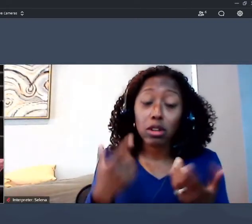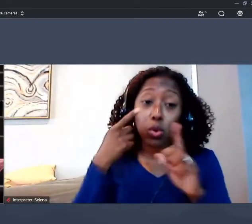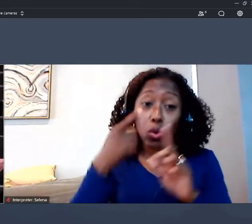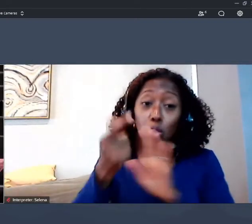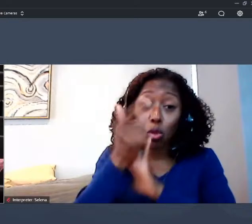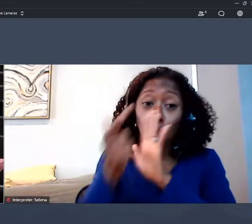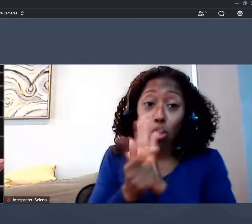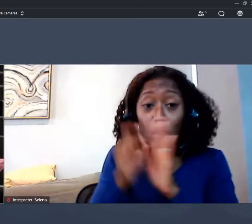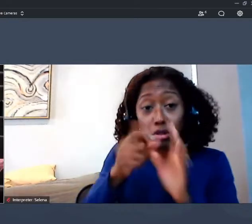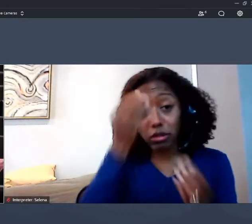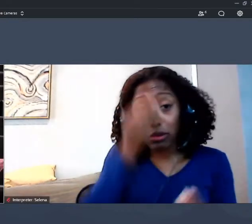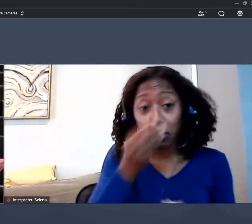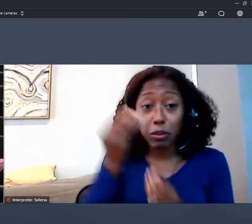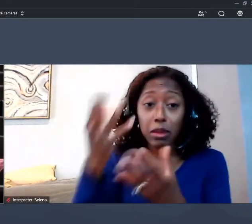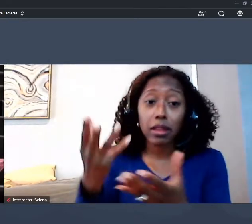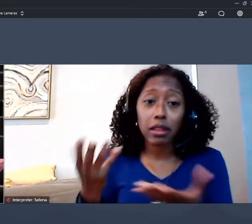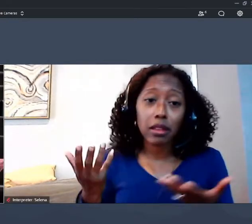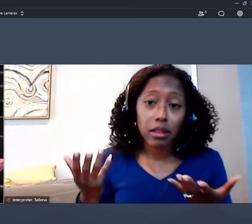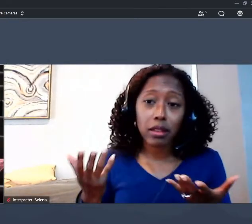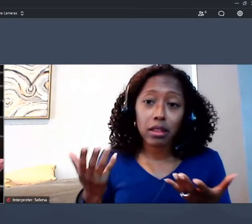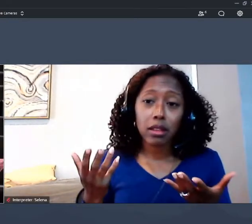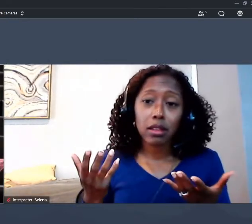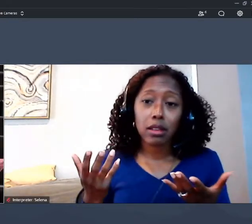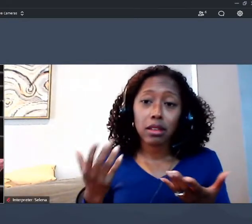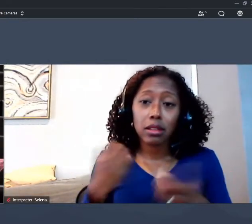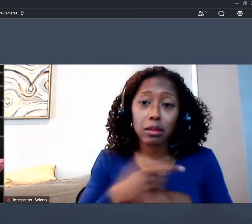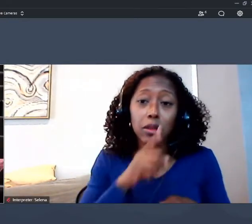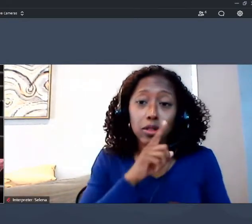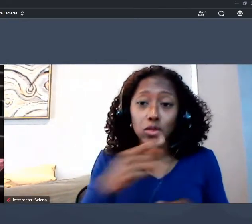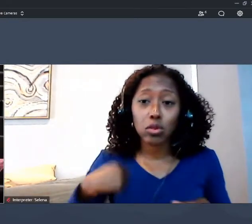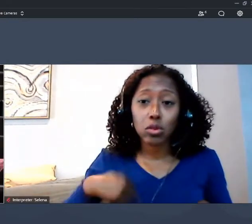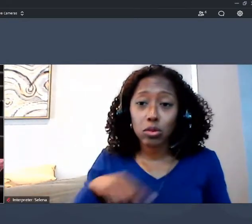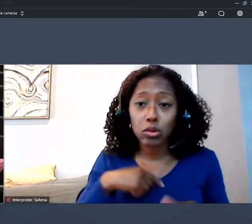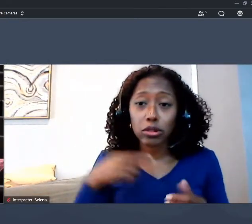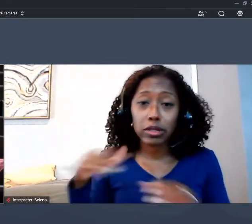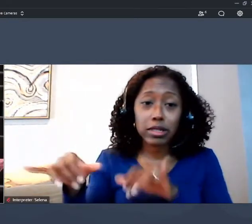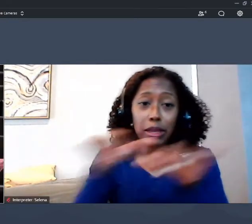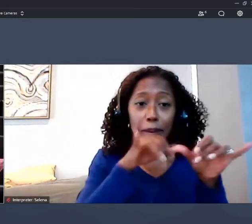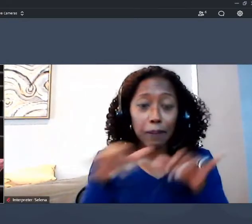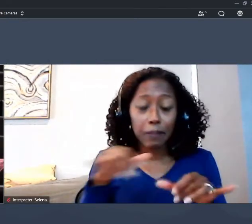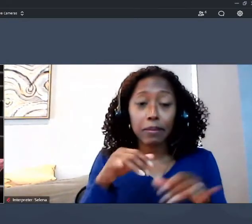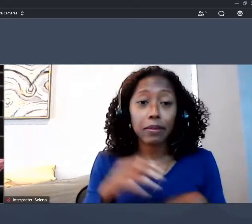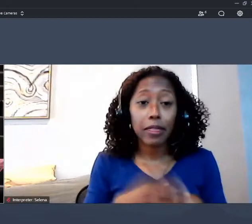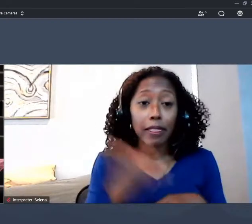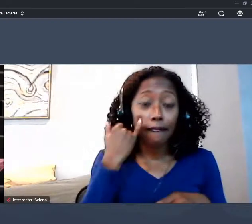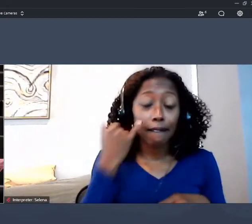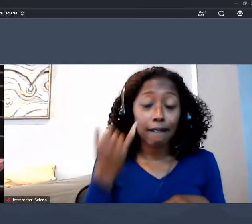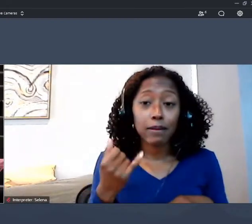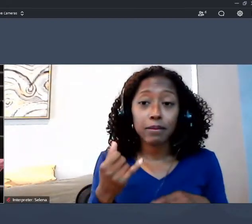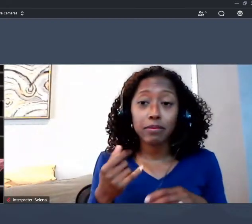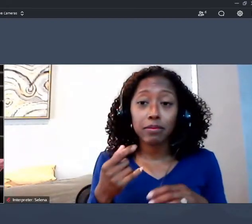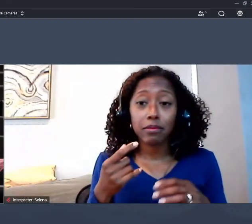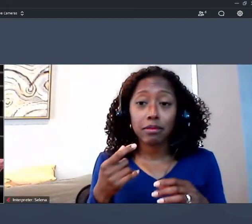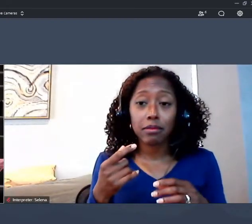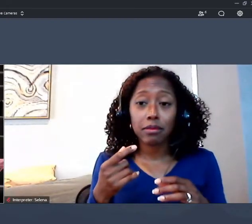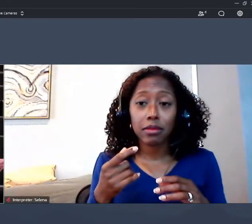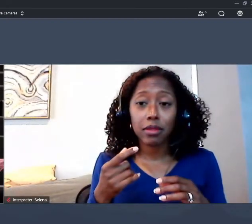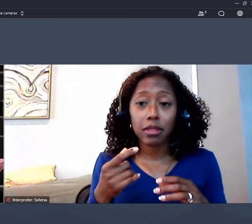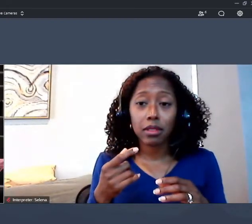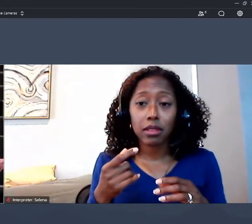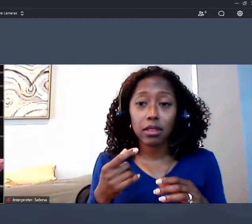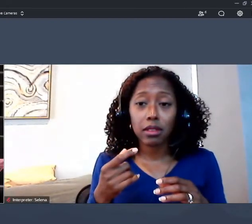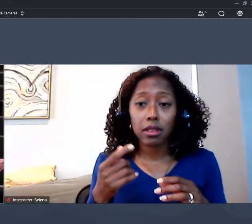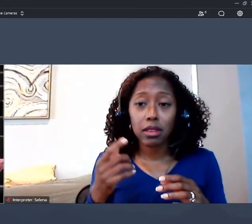to the letter, to ensure that we are consistent in enforcement. So that is the goal that environmental enforcement and code